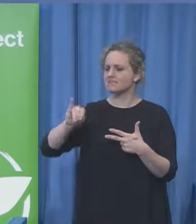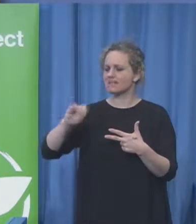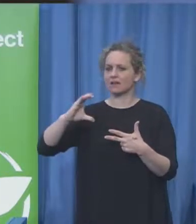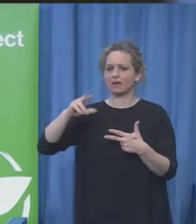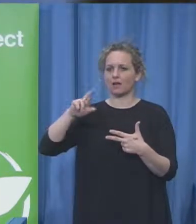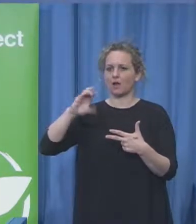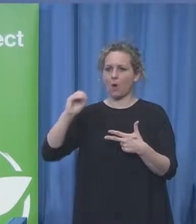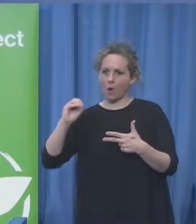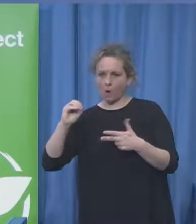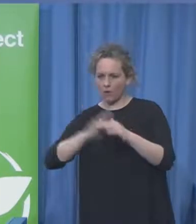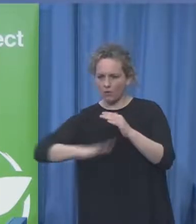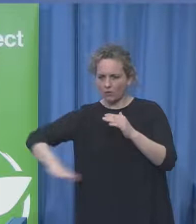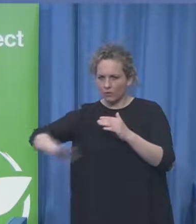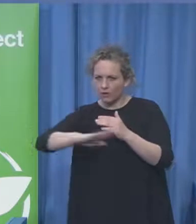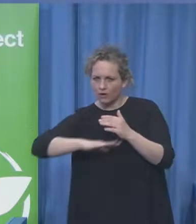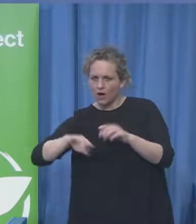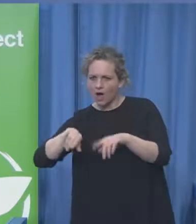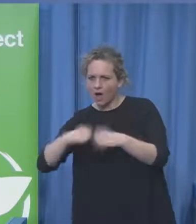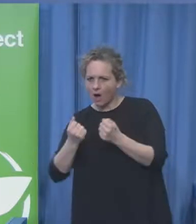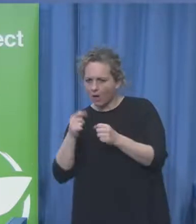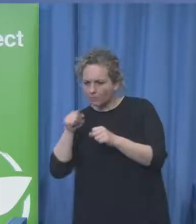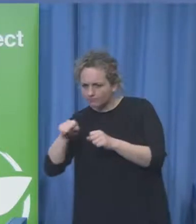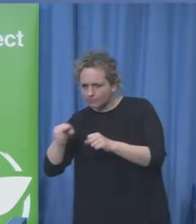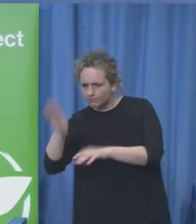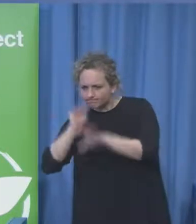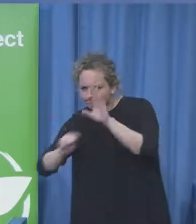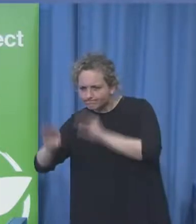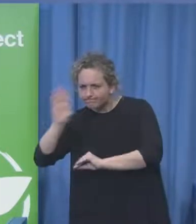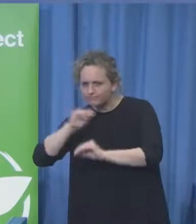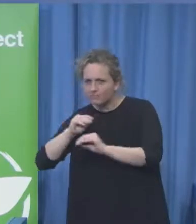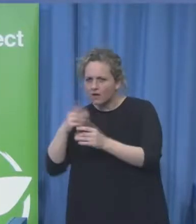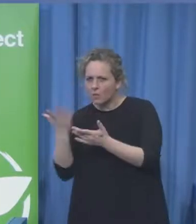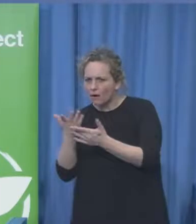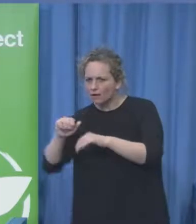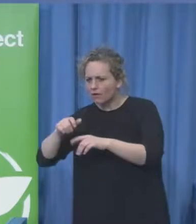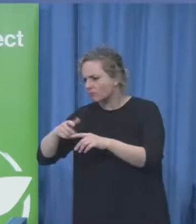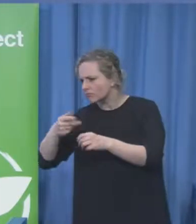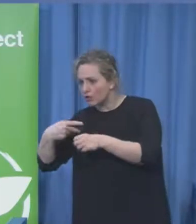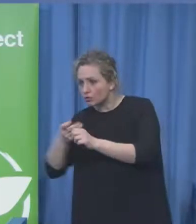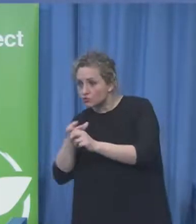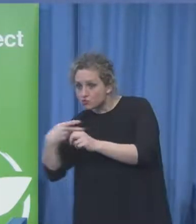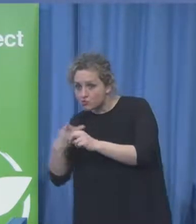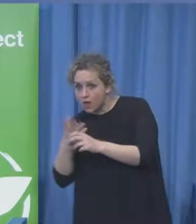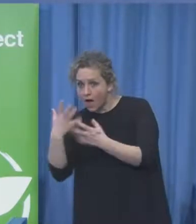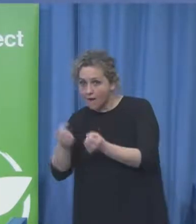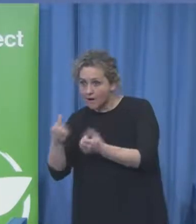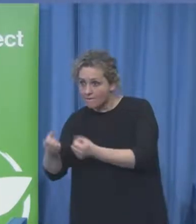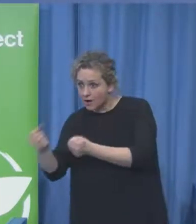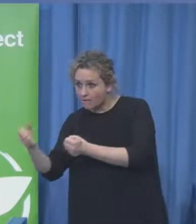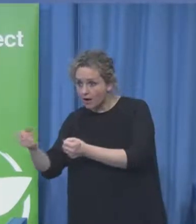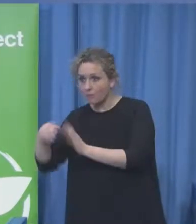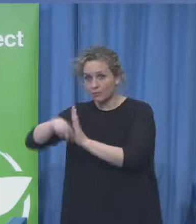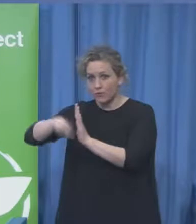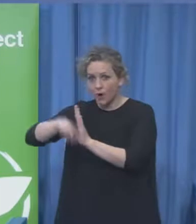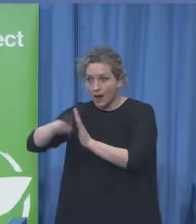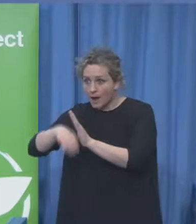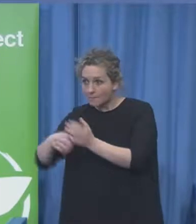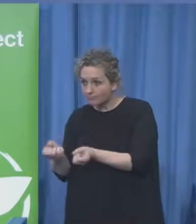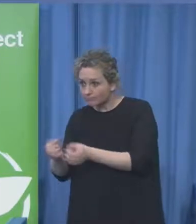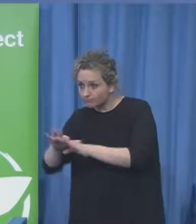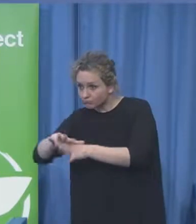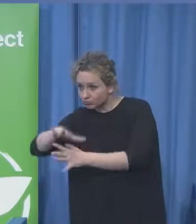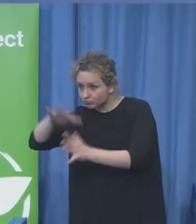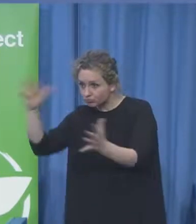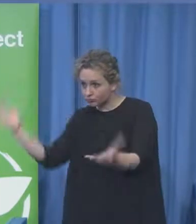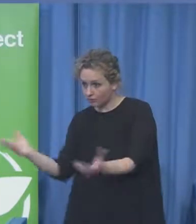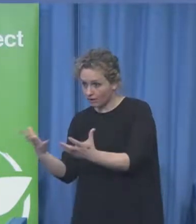policy options, useful tools, and also innovative solutions ideas regarding how to